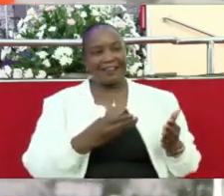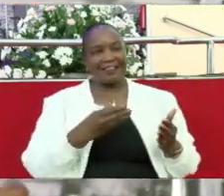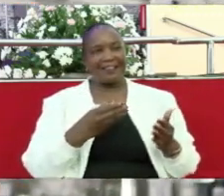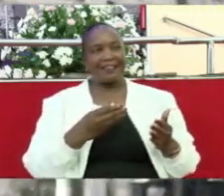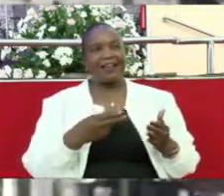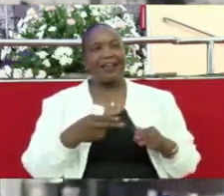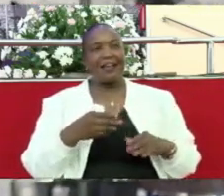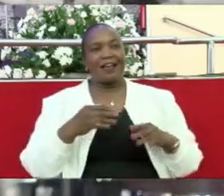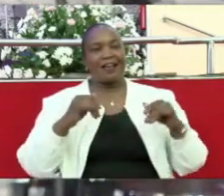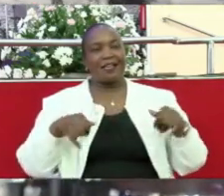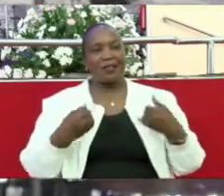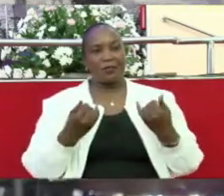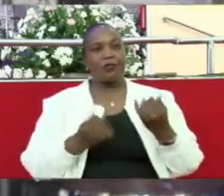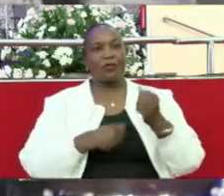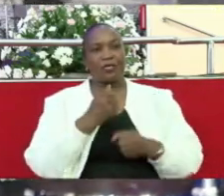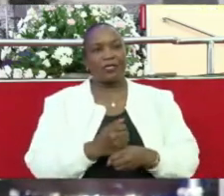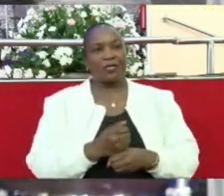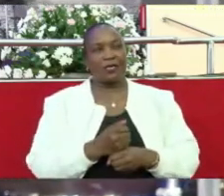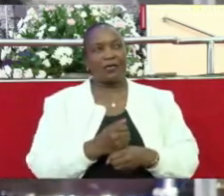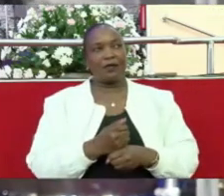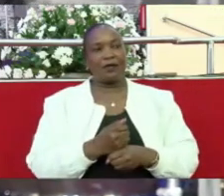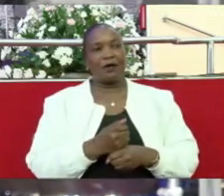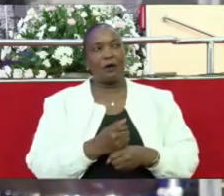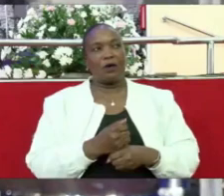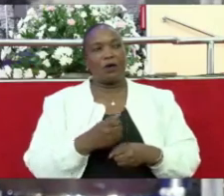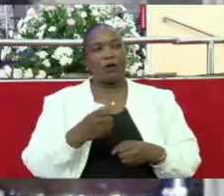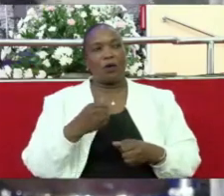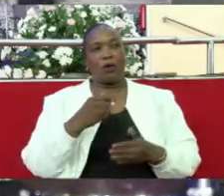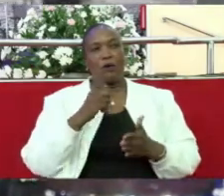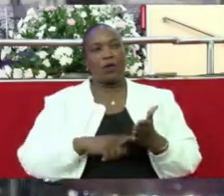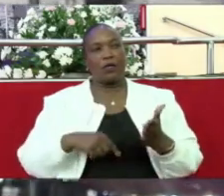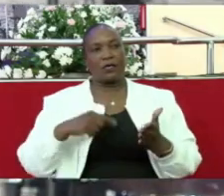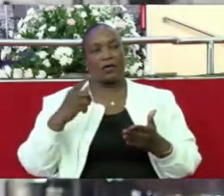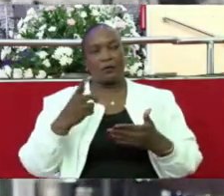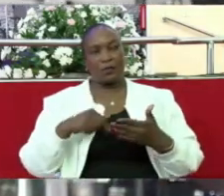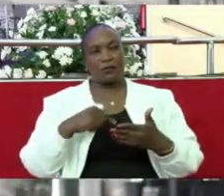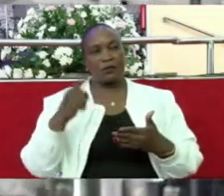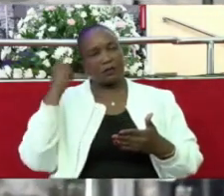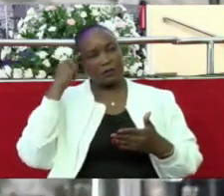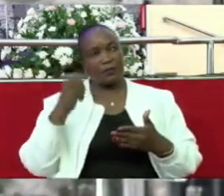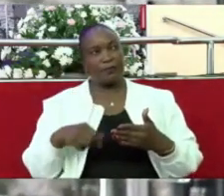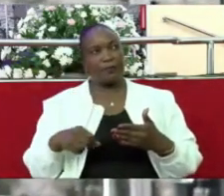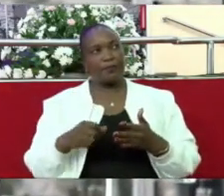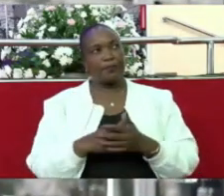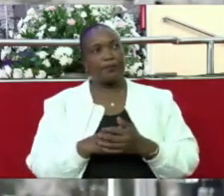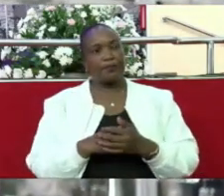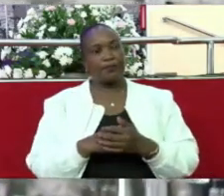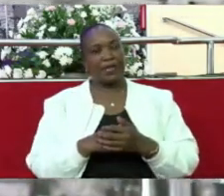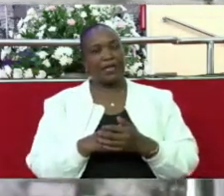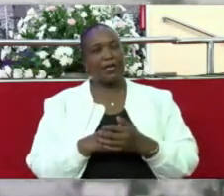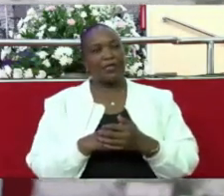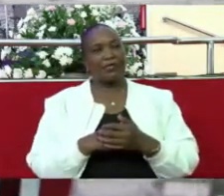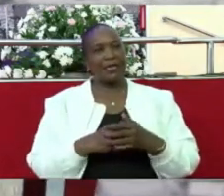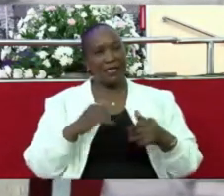kile kinachokuja katika akili, is that this is the church theme. Ya kwamba hii ni mwelekeo wa kanisa. But I want